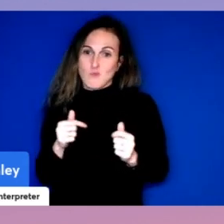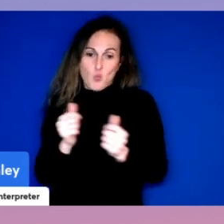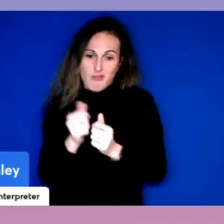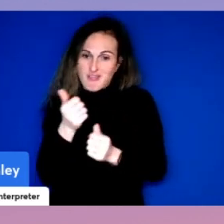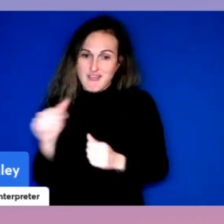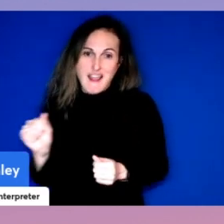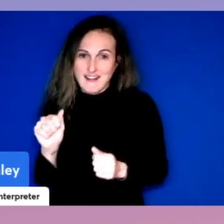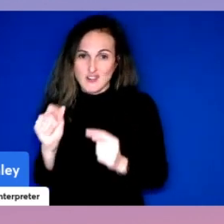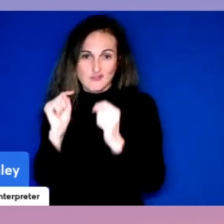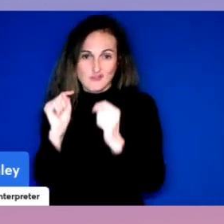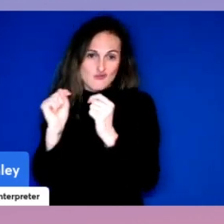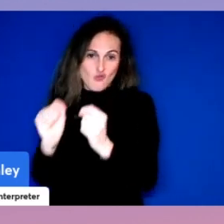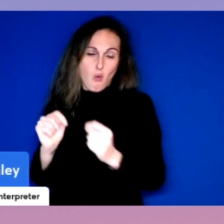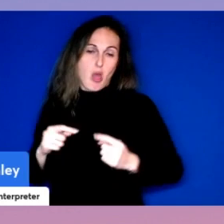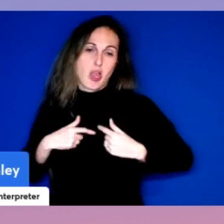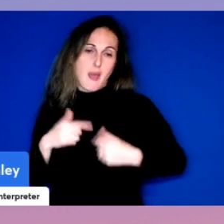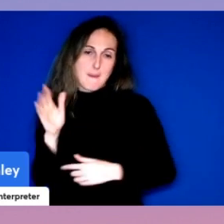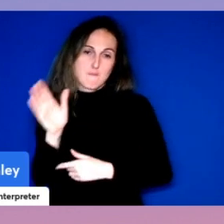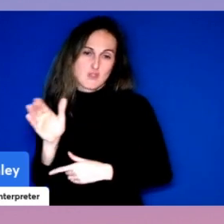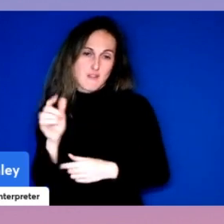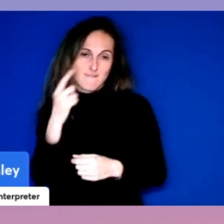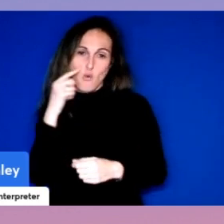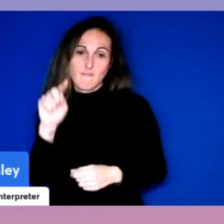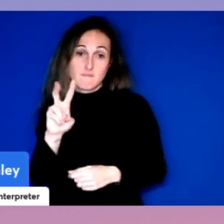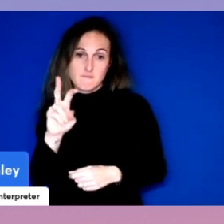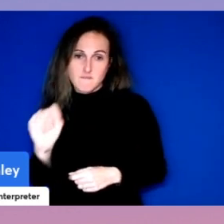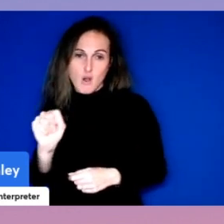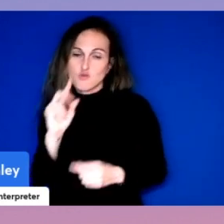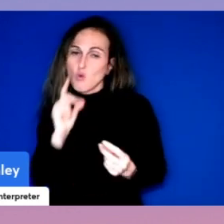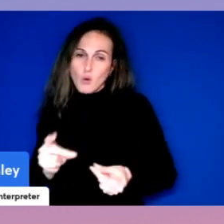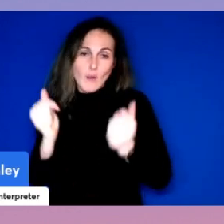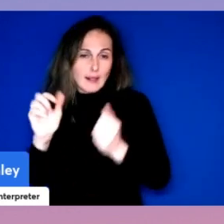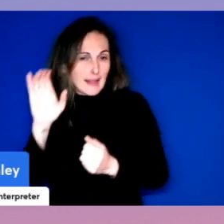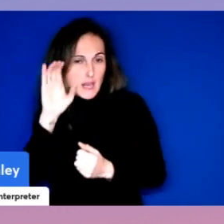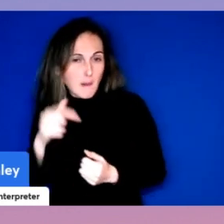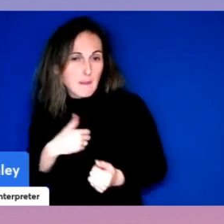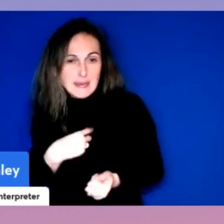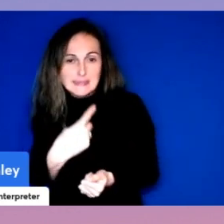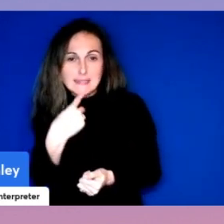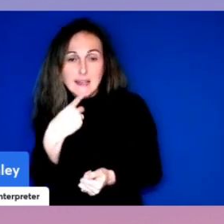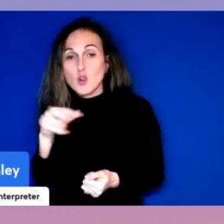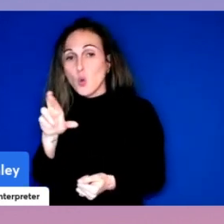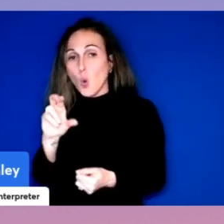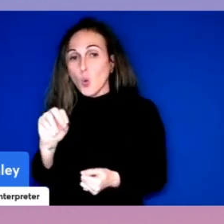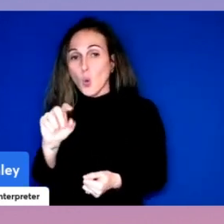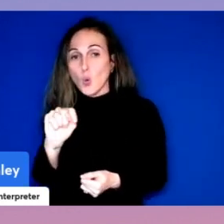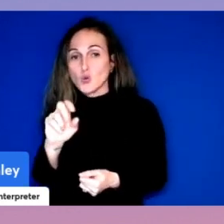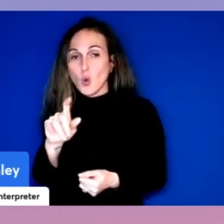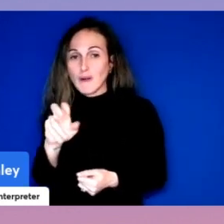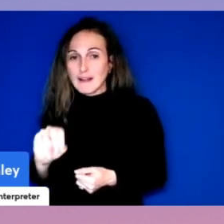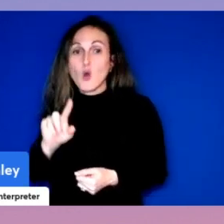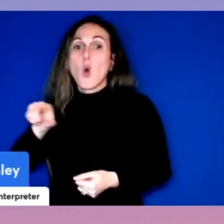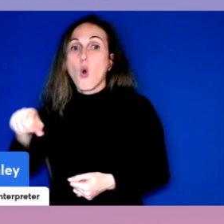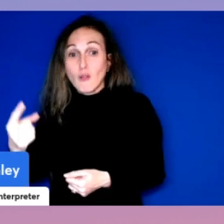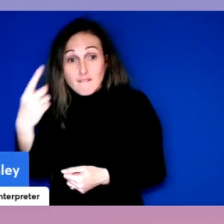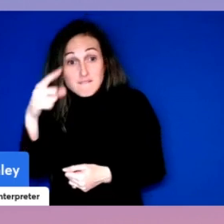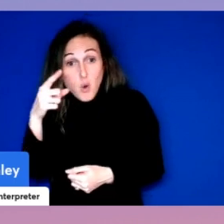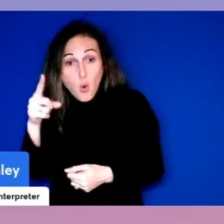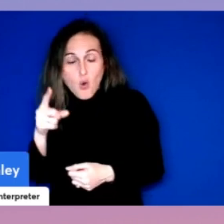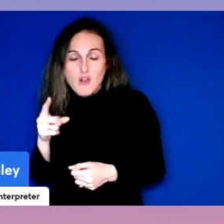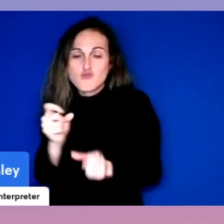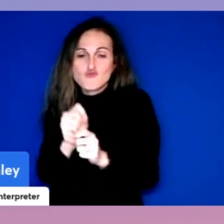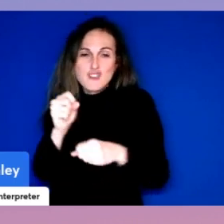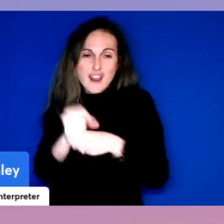Vault tutorials I present, you'll quickly hear me say that the root token is only for creating authentication